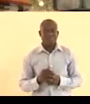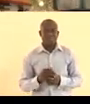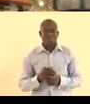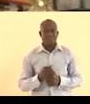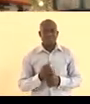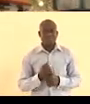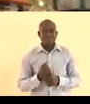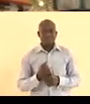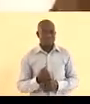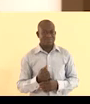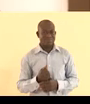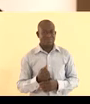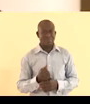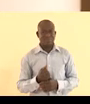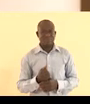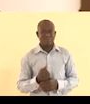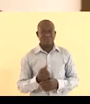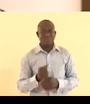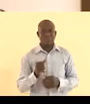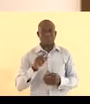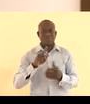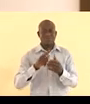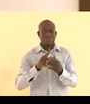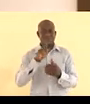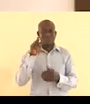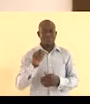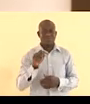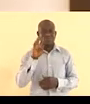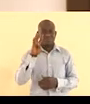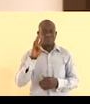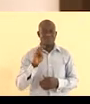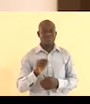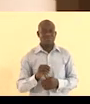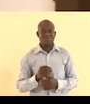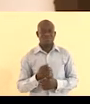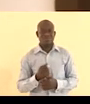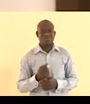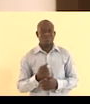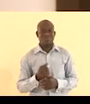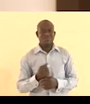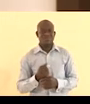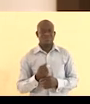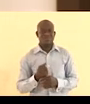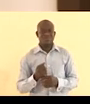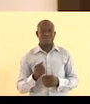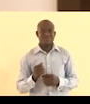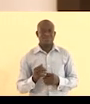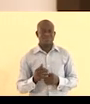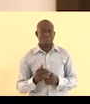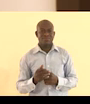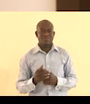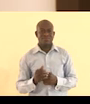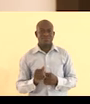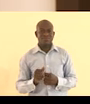Yes, Solomon. I'll attempt question number 4. Yes. Which, of course, is closely linked to question number